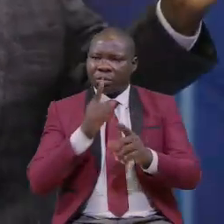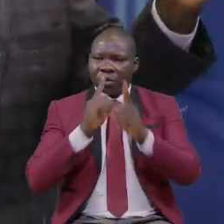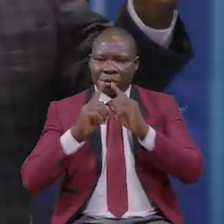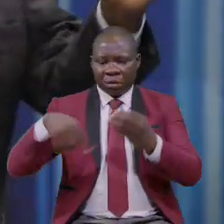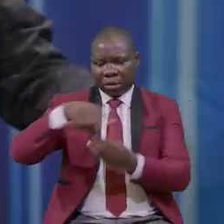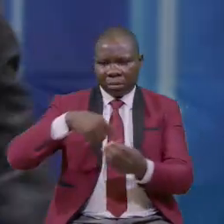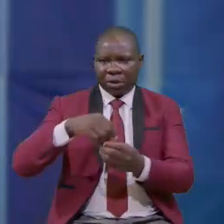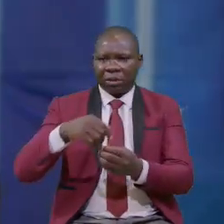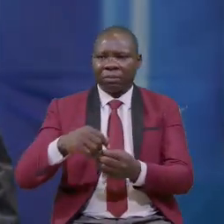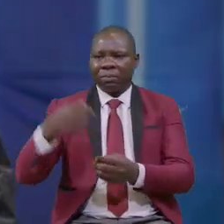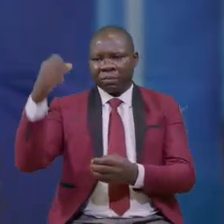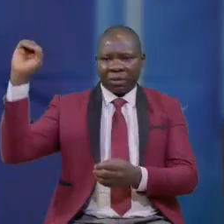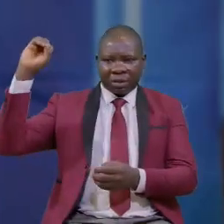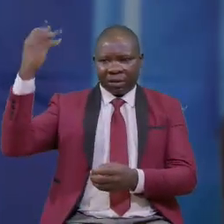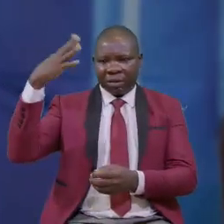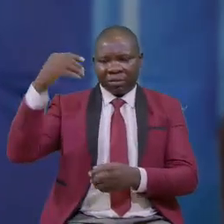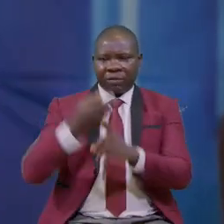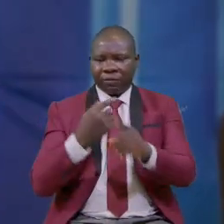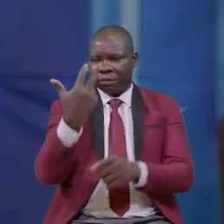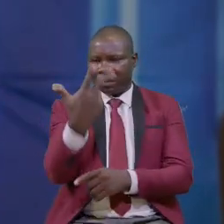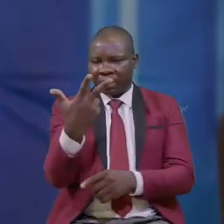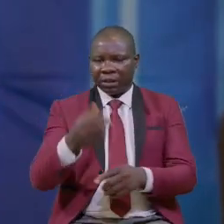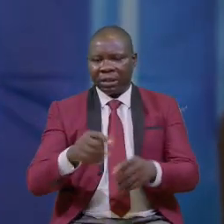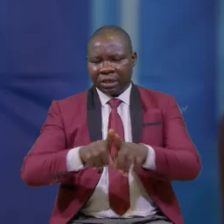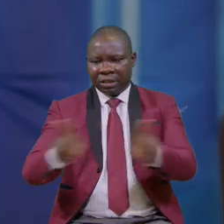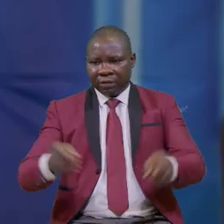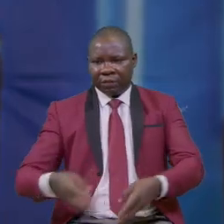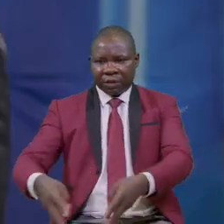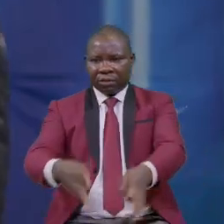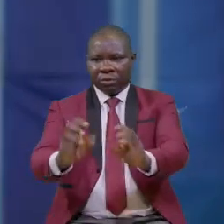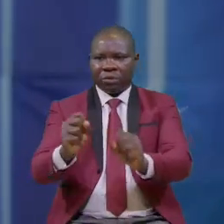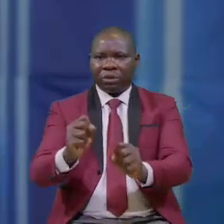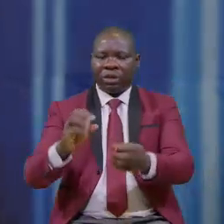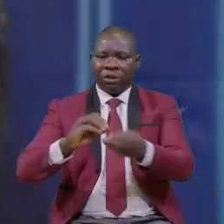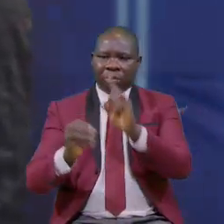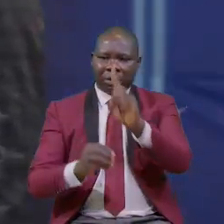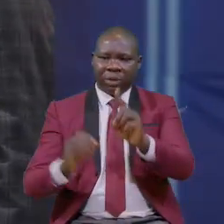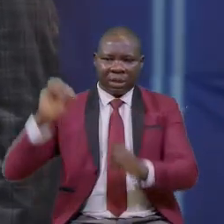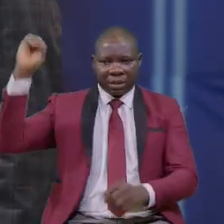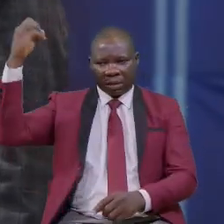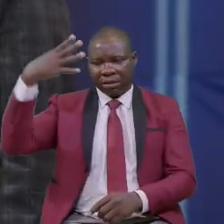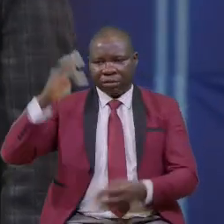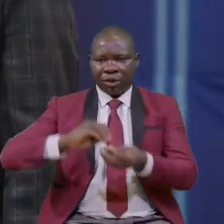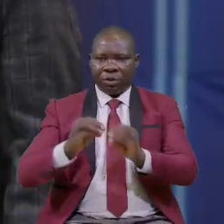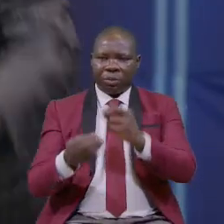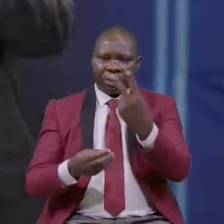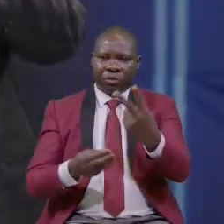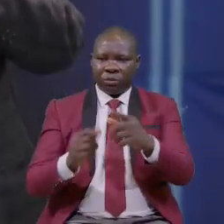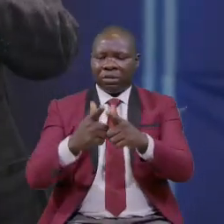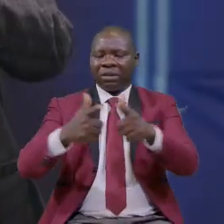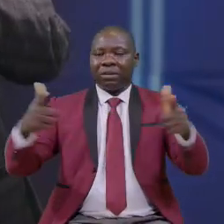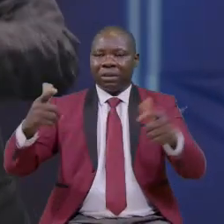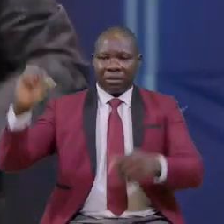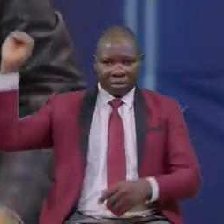three perspectives. Number one, grace. Number two, great grace.